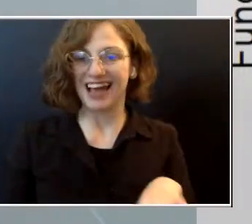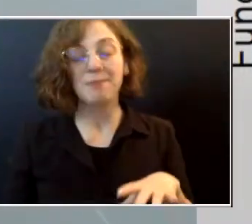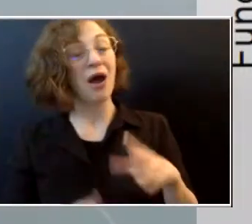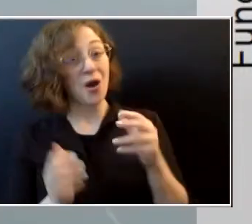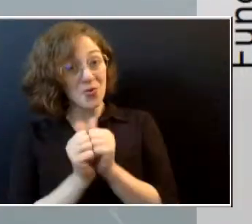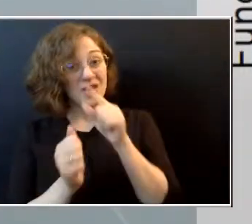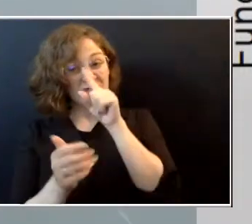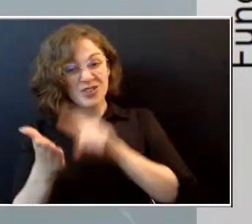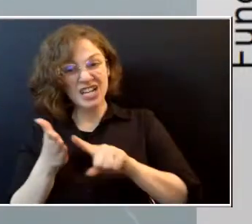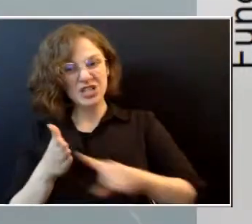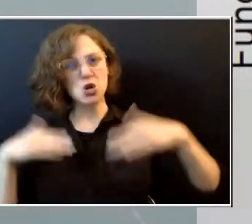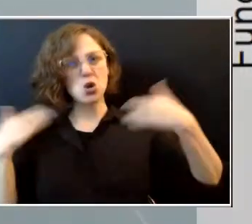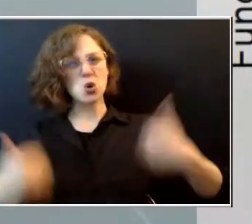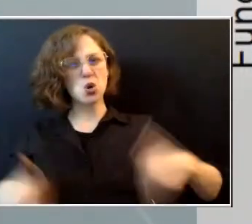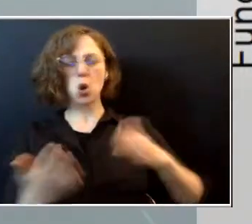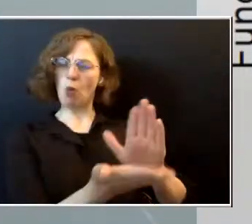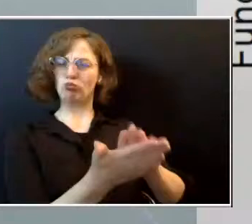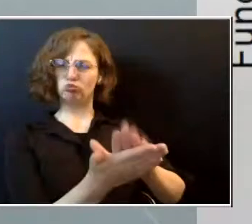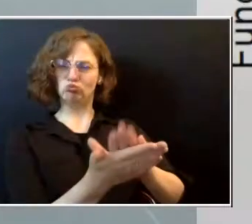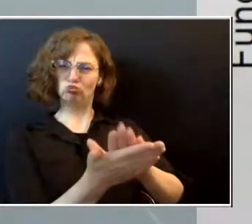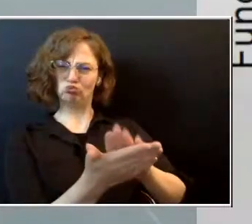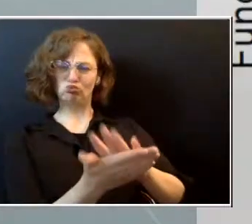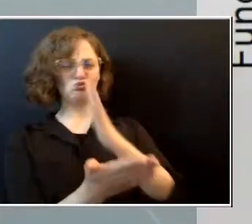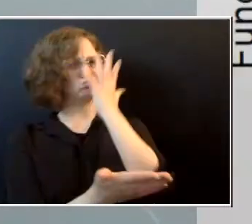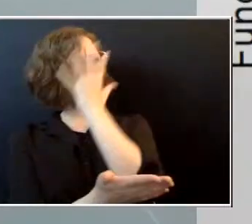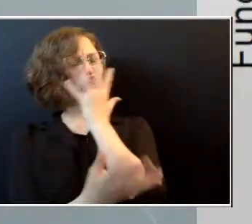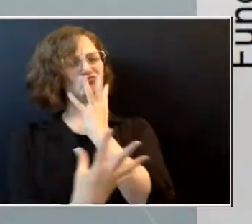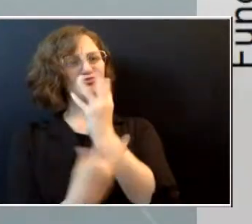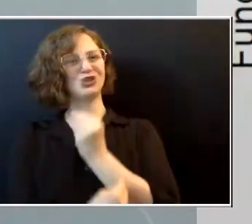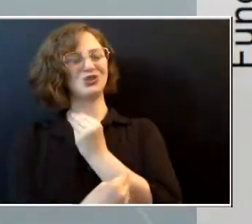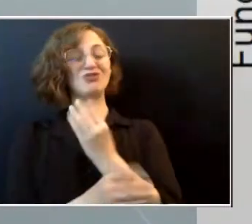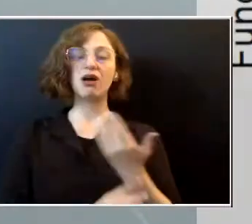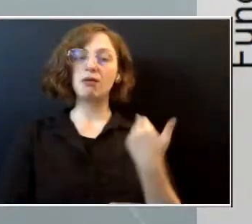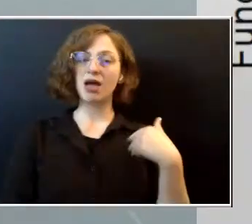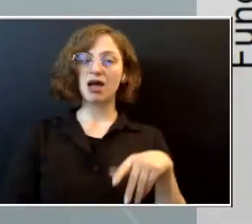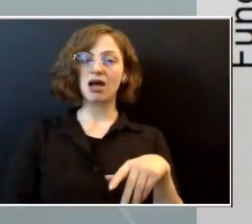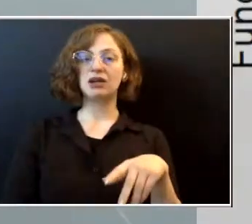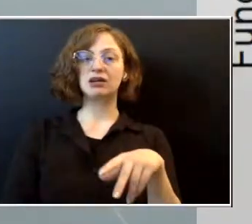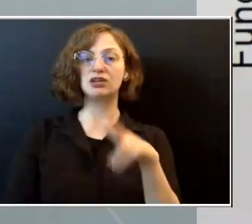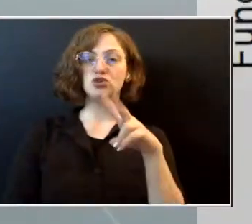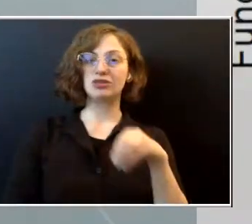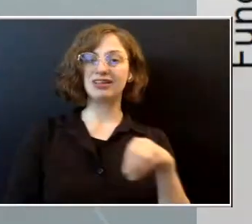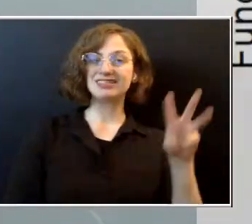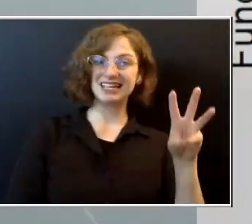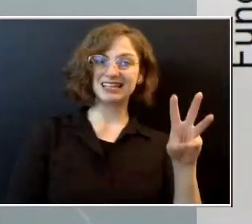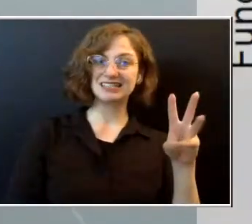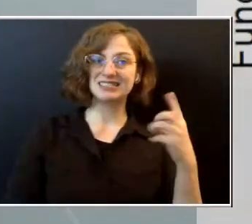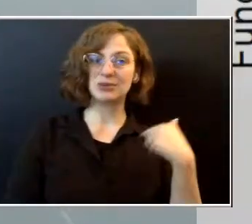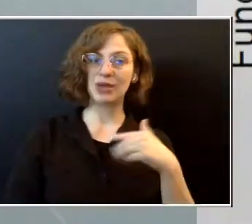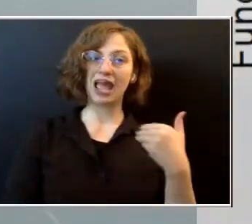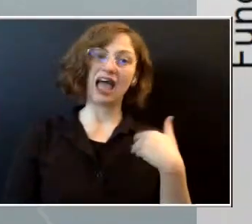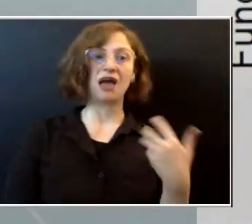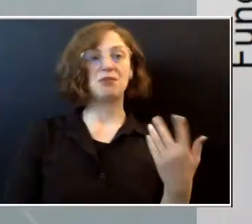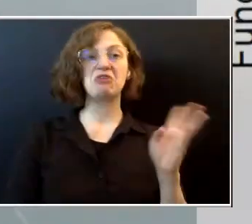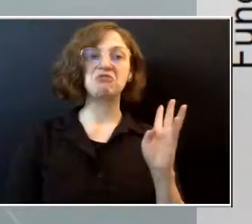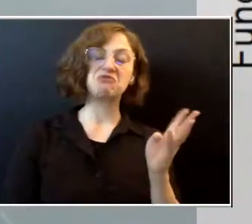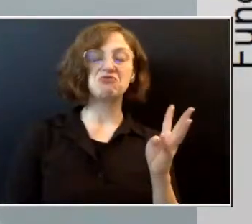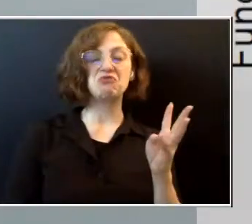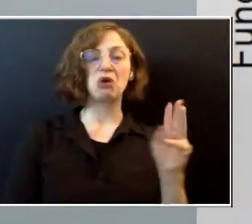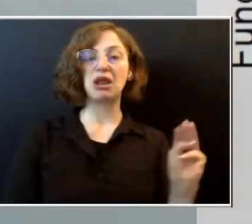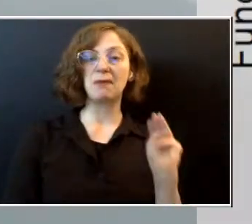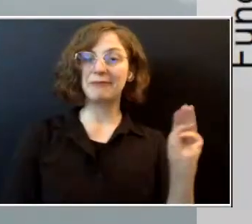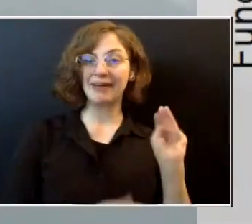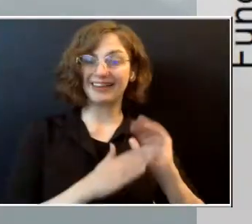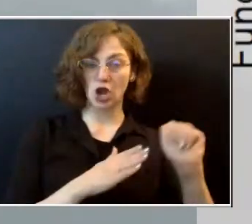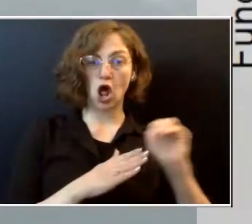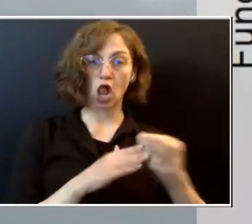graph. So back in 2006, we had under $40 million. Those numbers stayed roughly the same until 2018, but then it shoots up to more